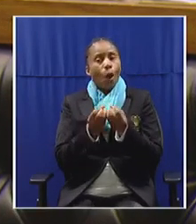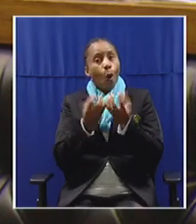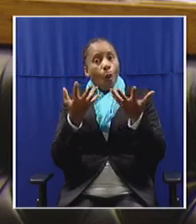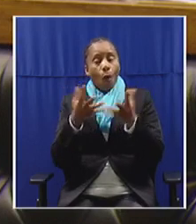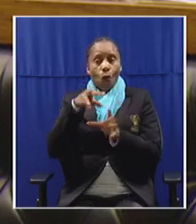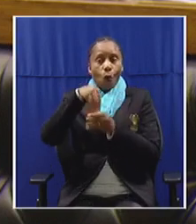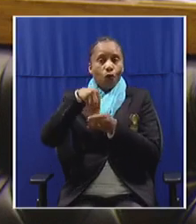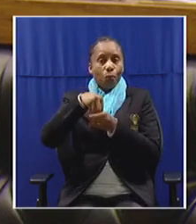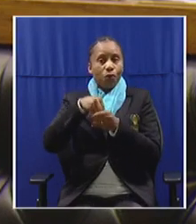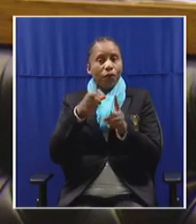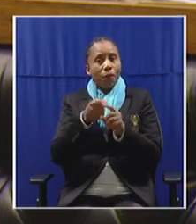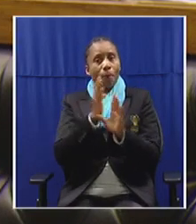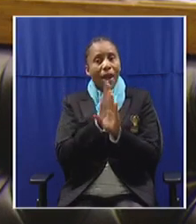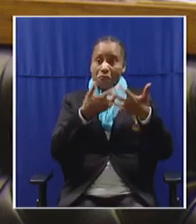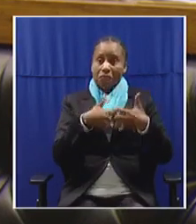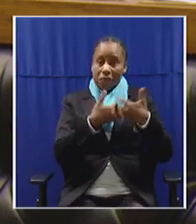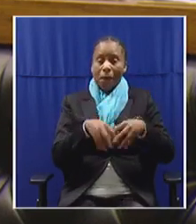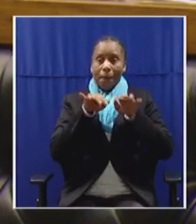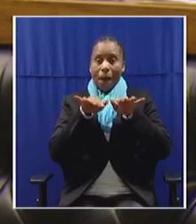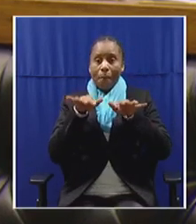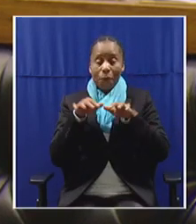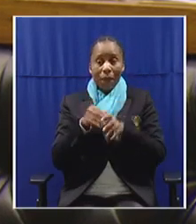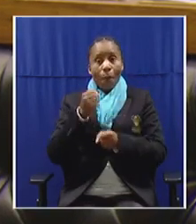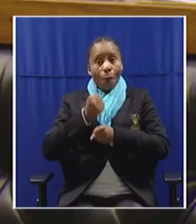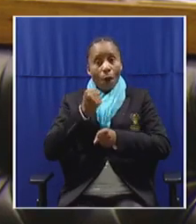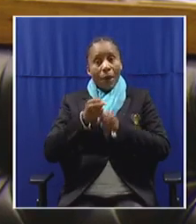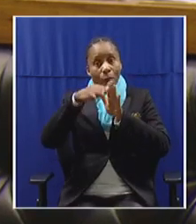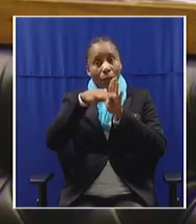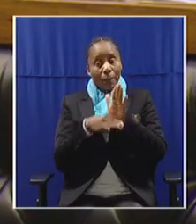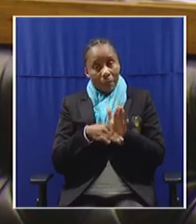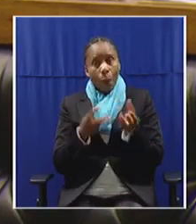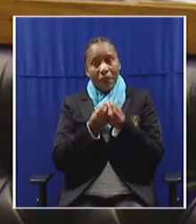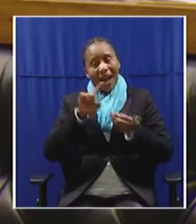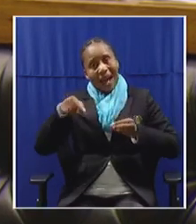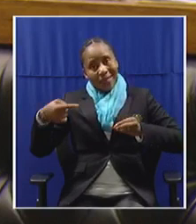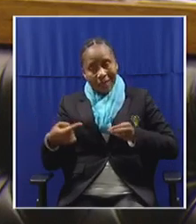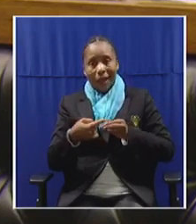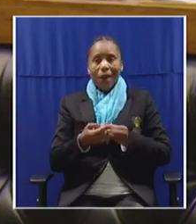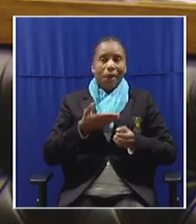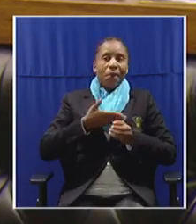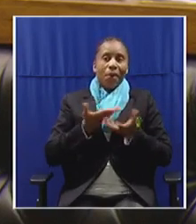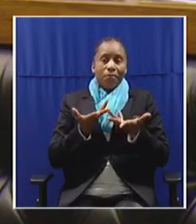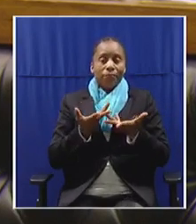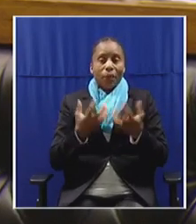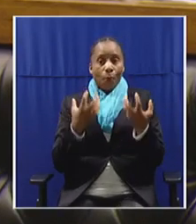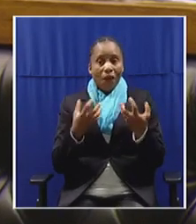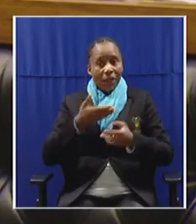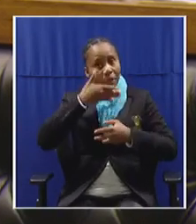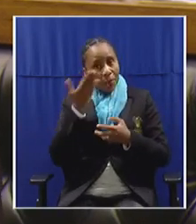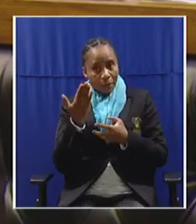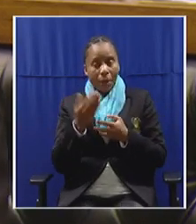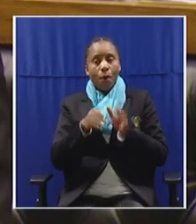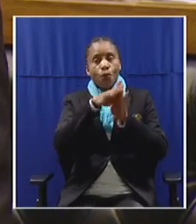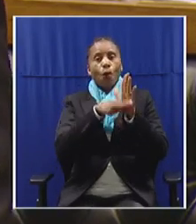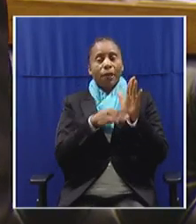private sector partners, with other anti-poverty initiatives focusing on broad-based